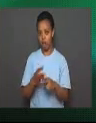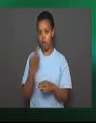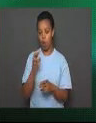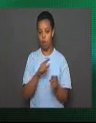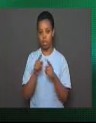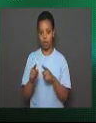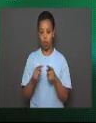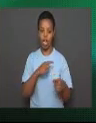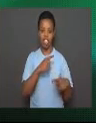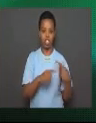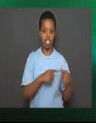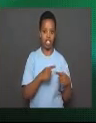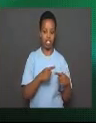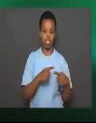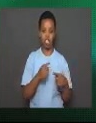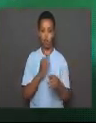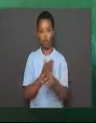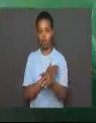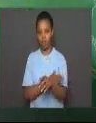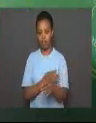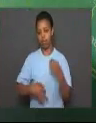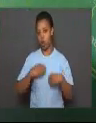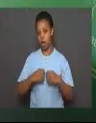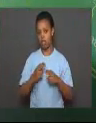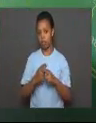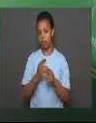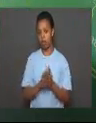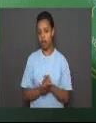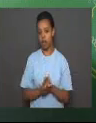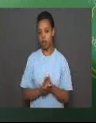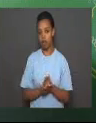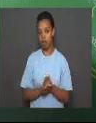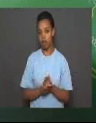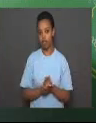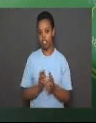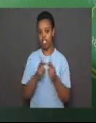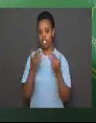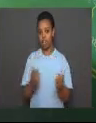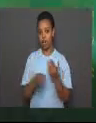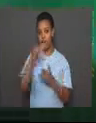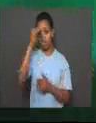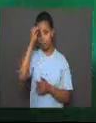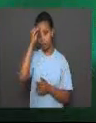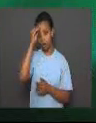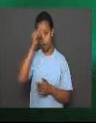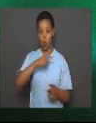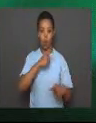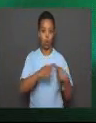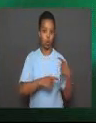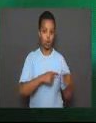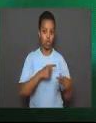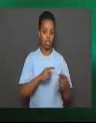a genetically modified organism. As we have learned, genes